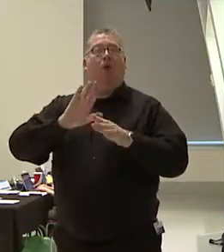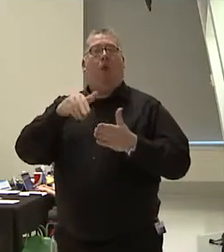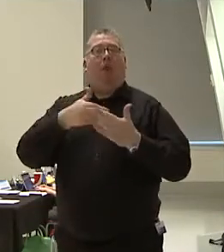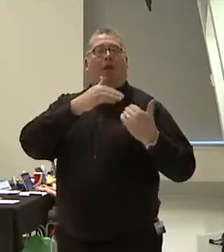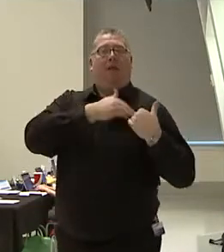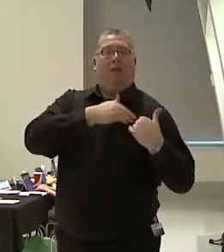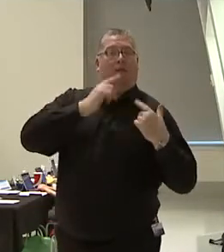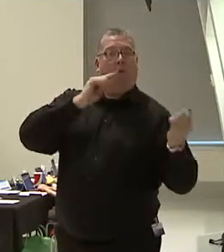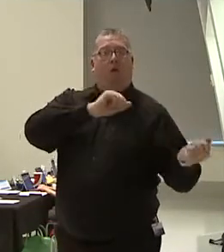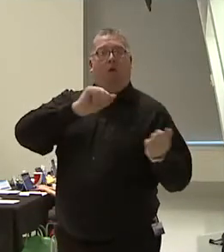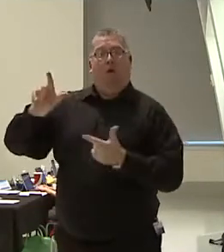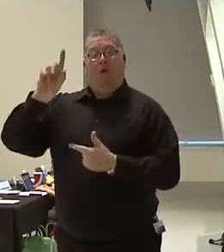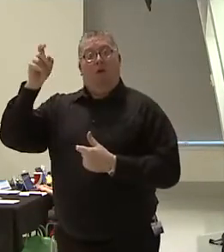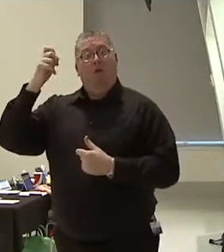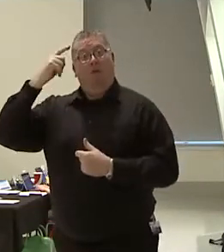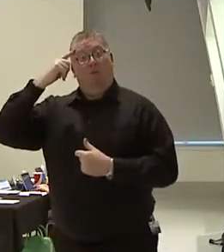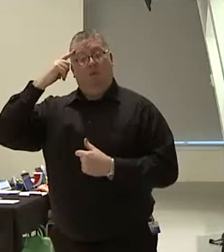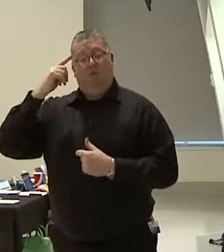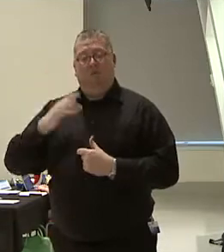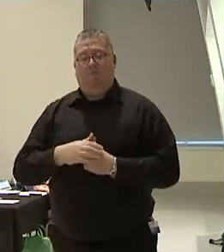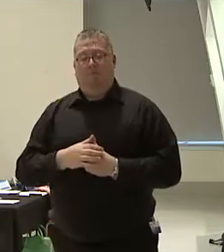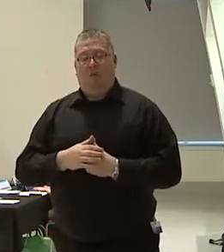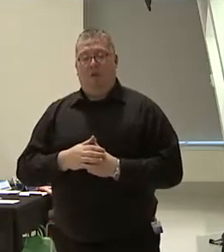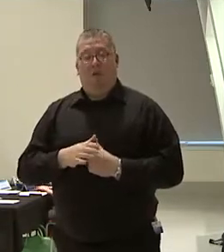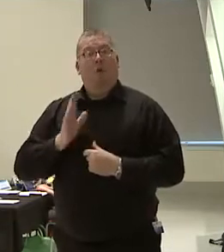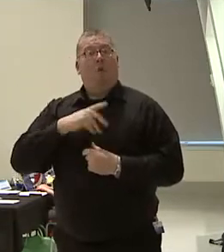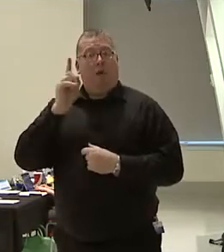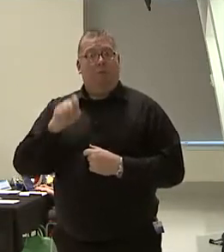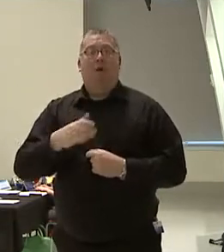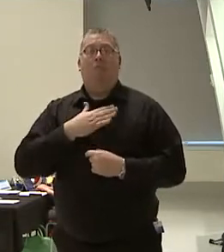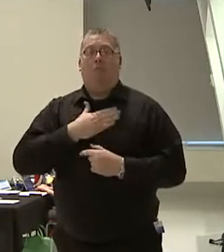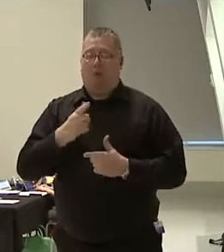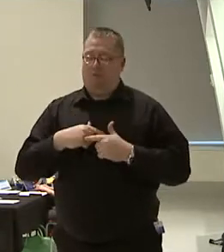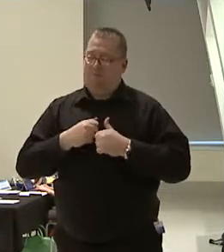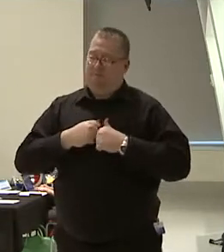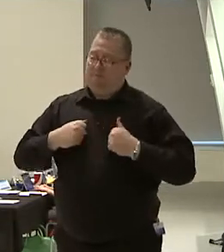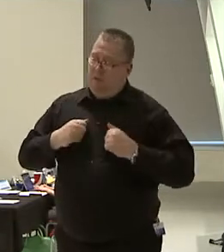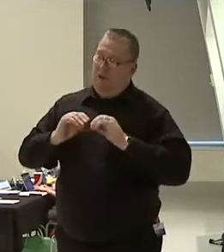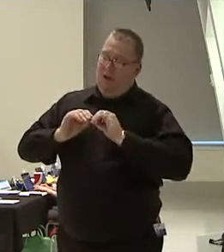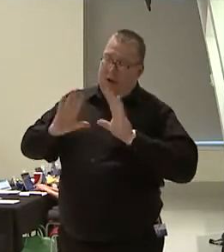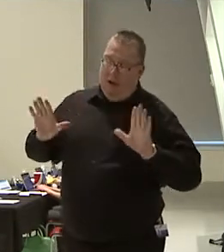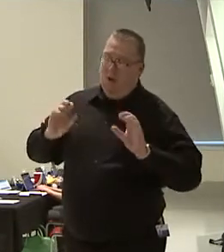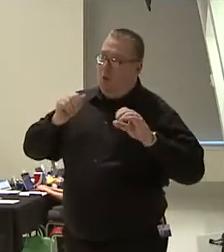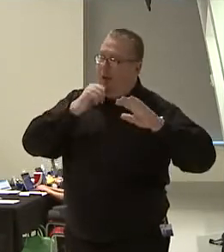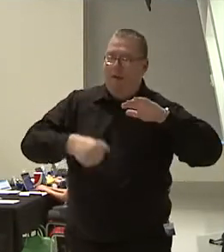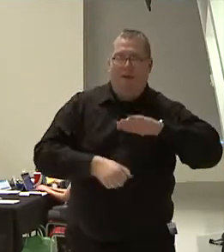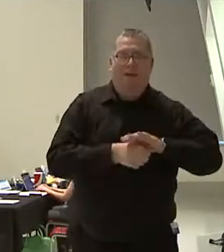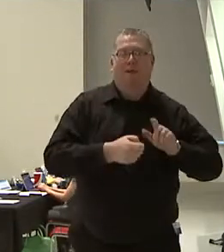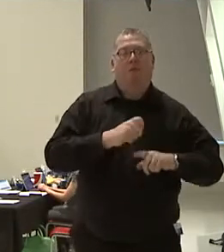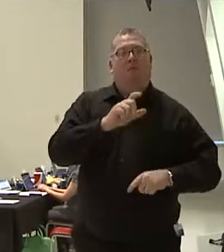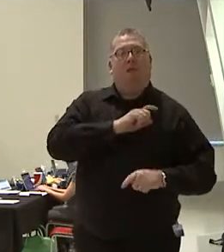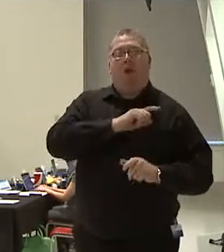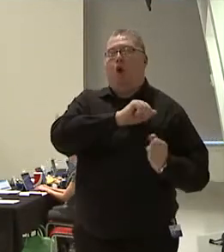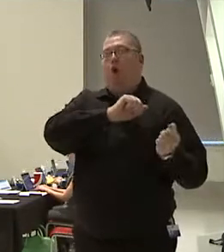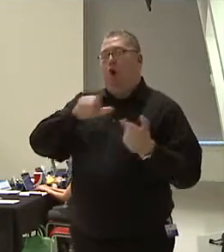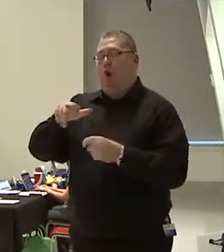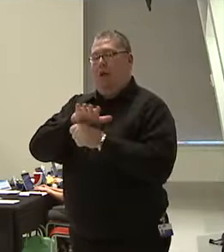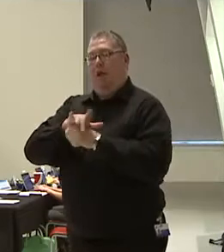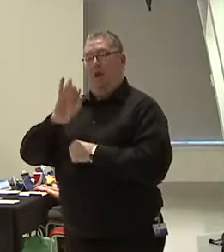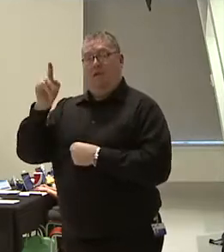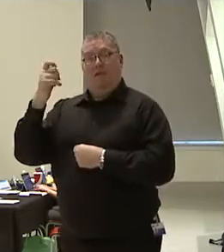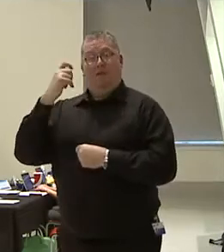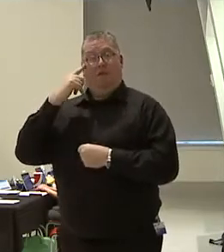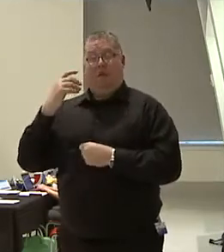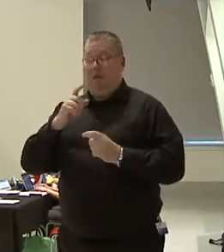government, and therefore the need for transparency from law enforcement in all areas of government. It has given people a